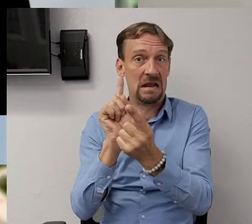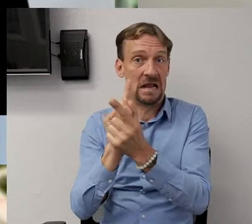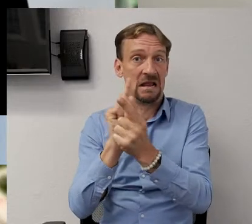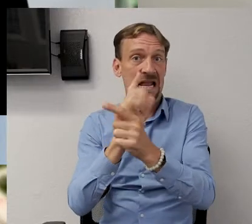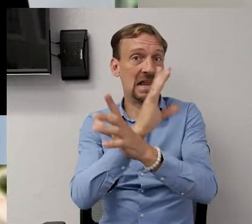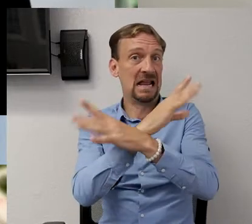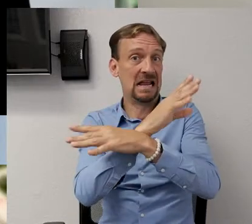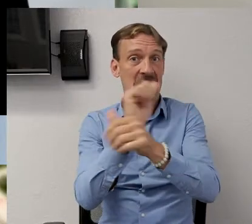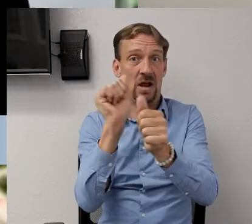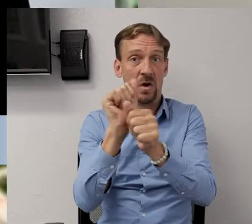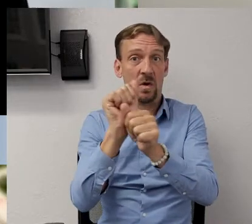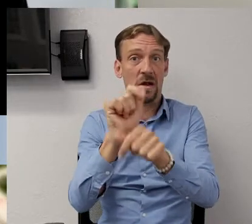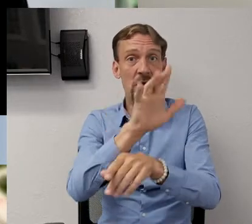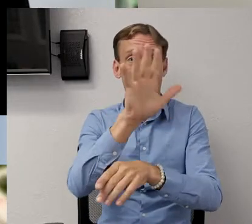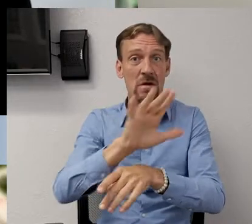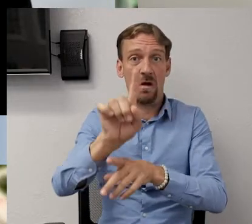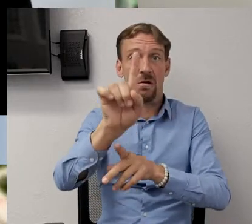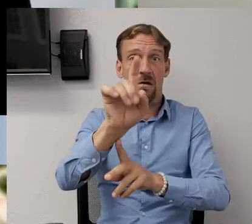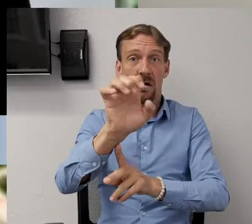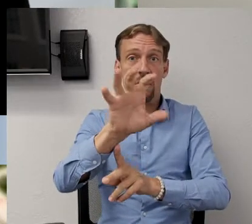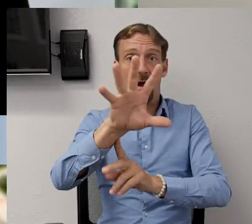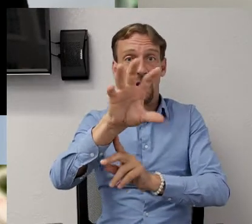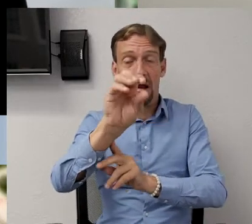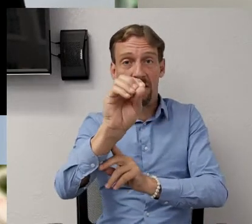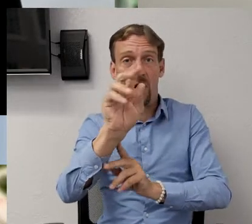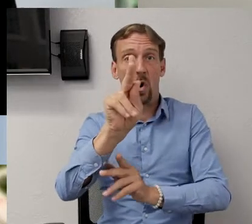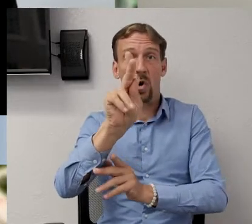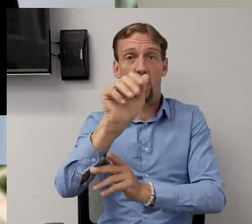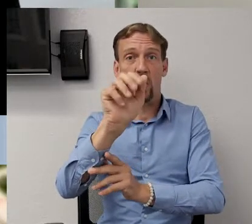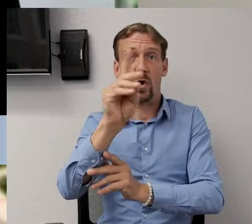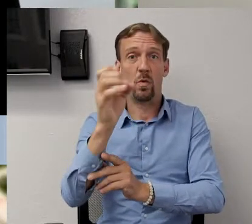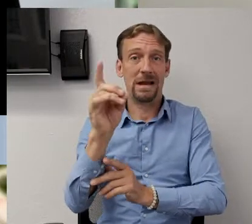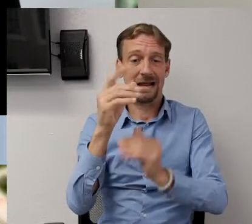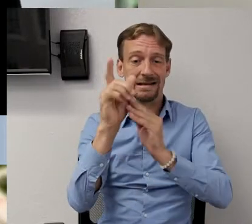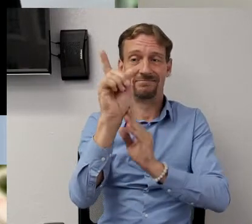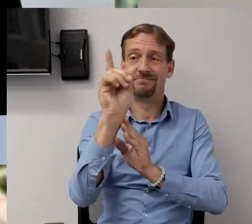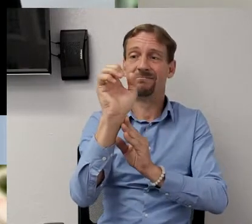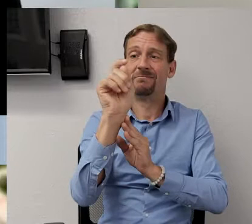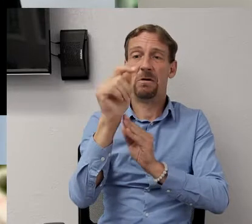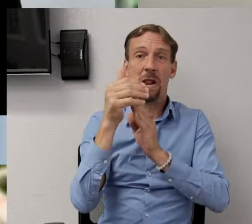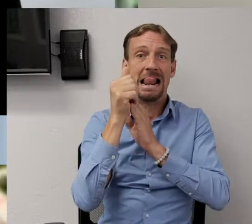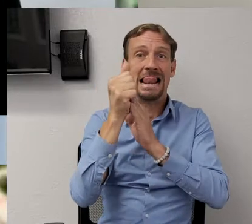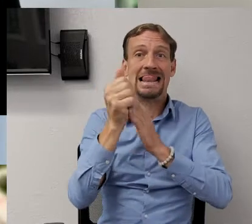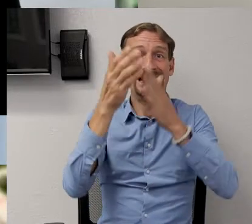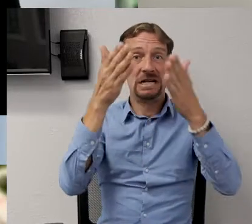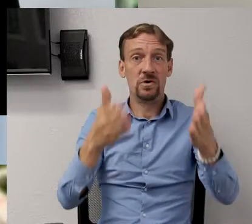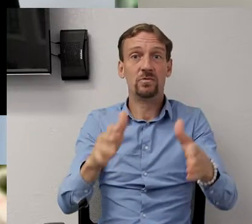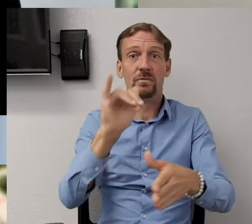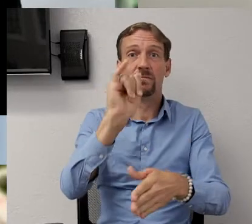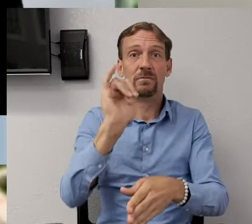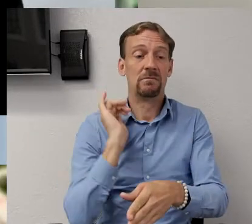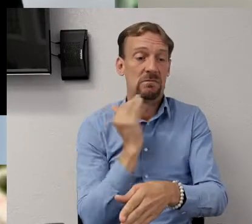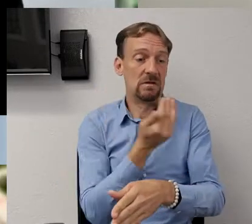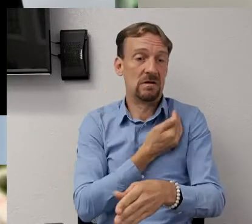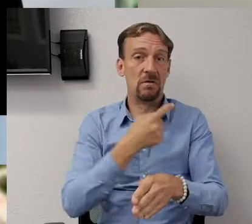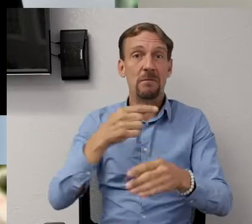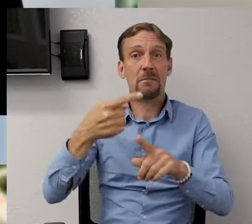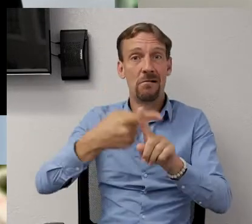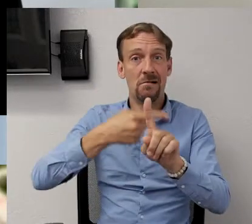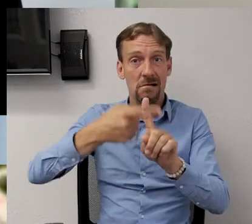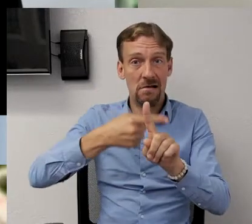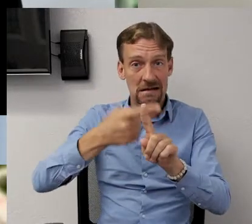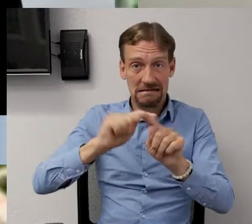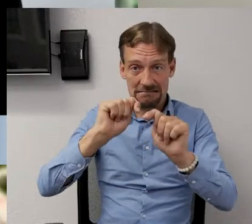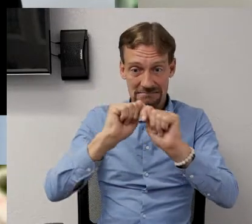with about 150 of our Quia Delta leaders. This was our monthly leadership team